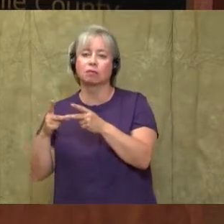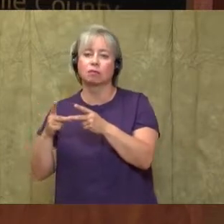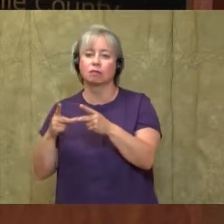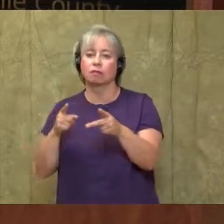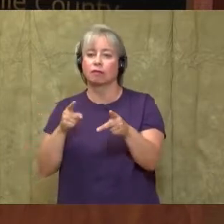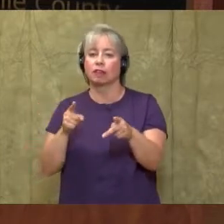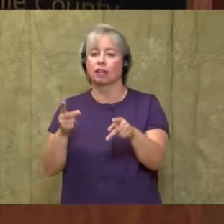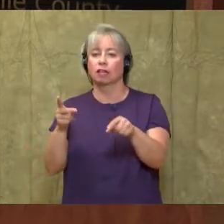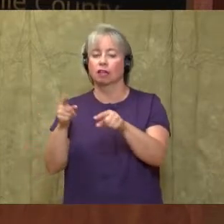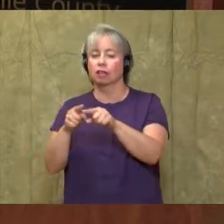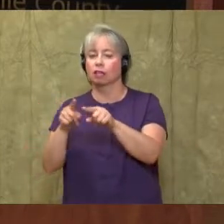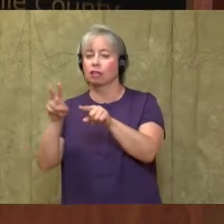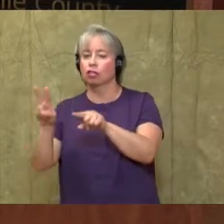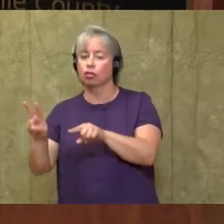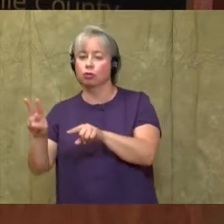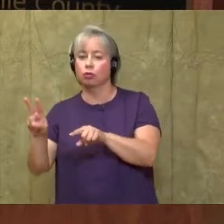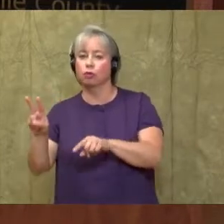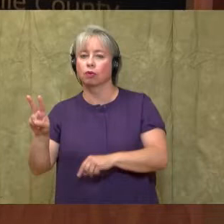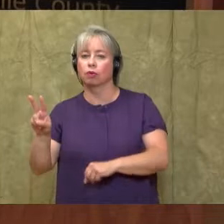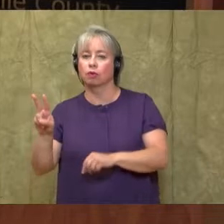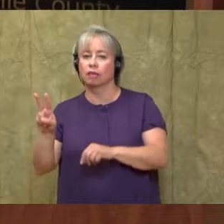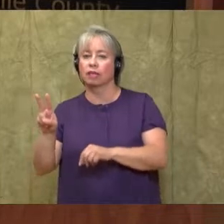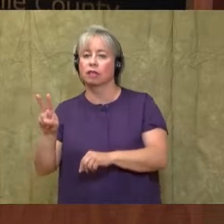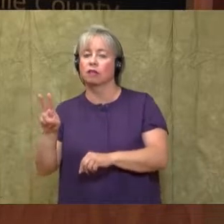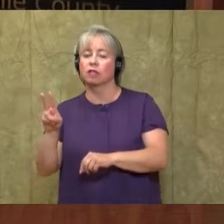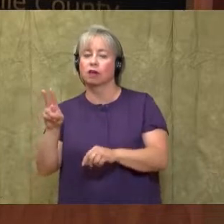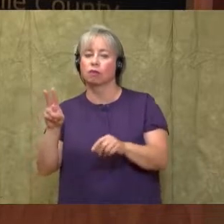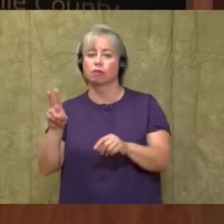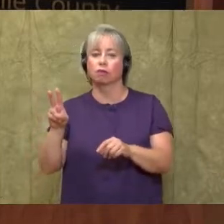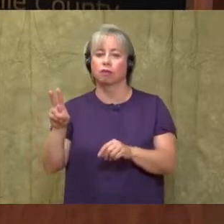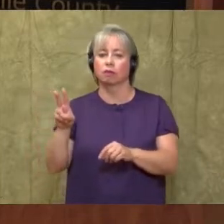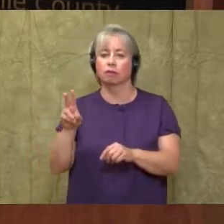we have a 2 behind our 6. So we will stay at